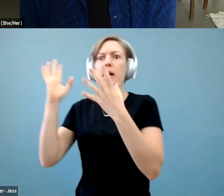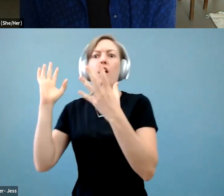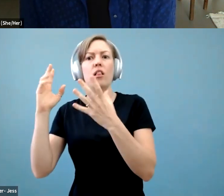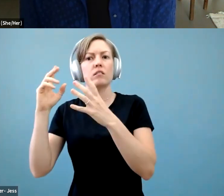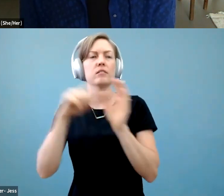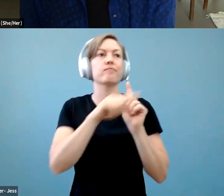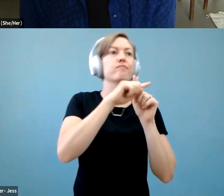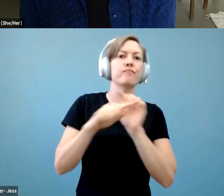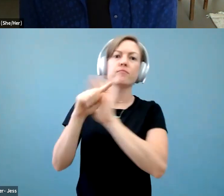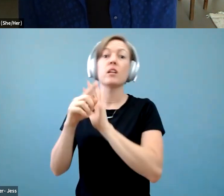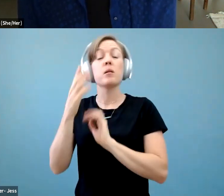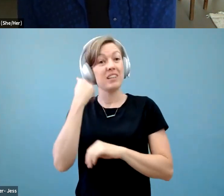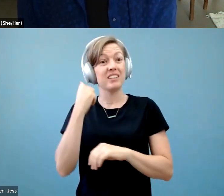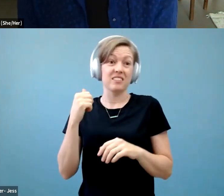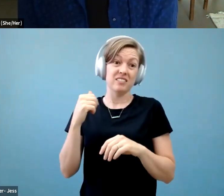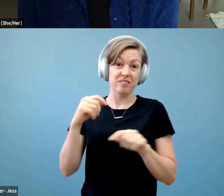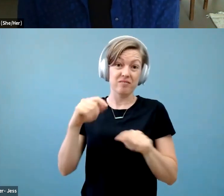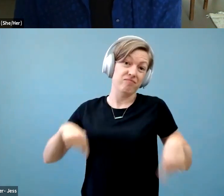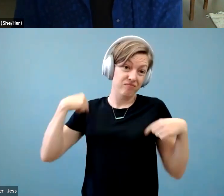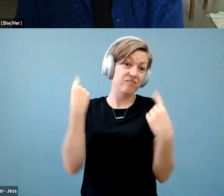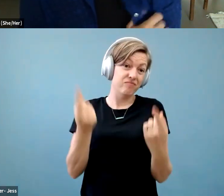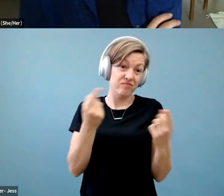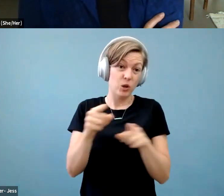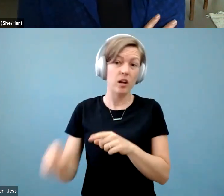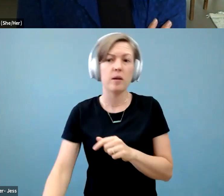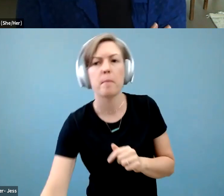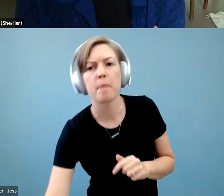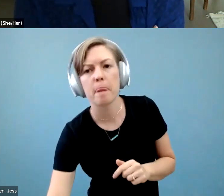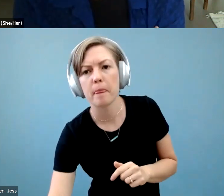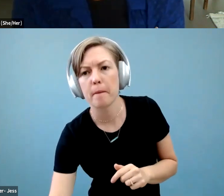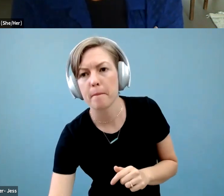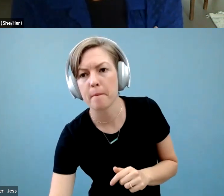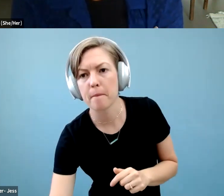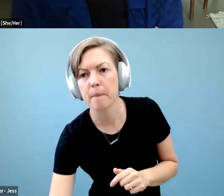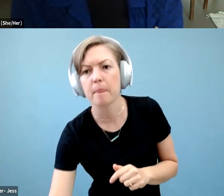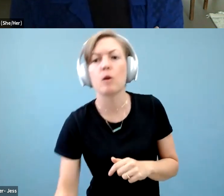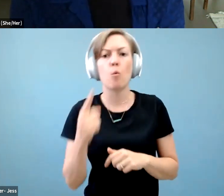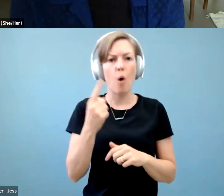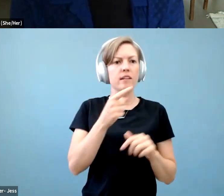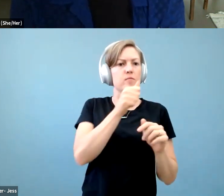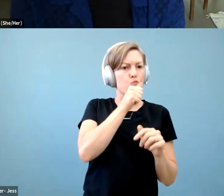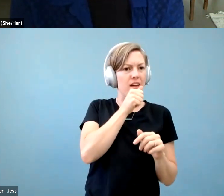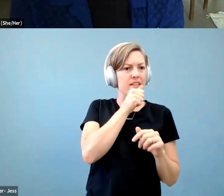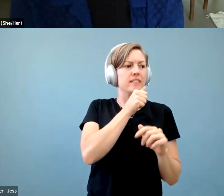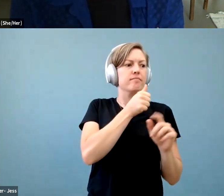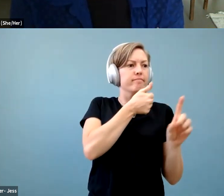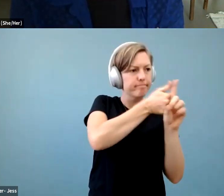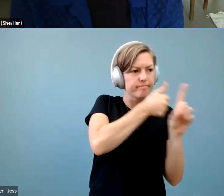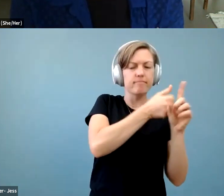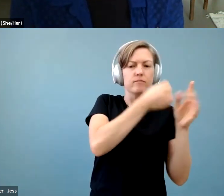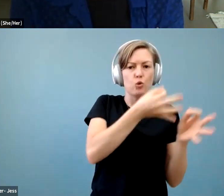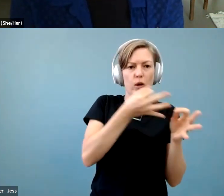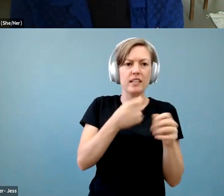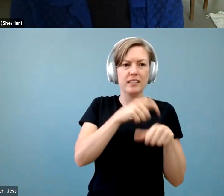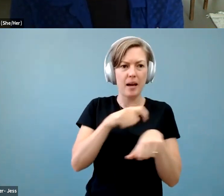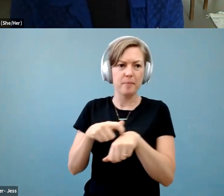been proceeding for decades, one private autonomous choice at a time, nonetheless, an aggregate